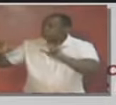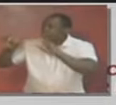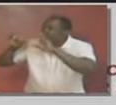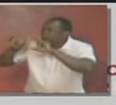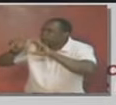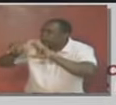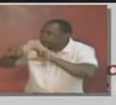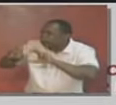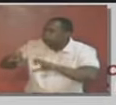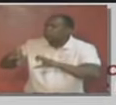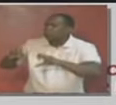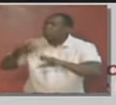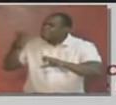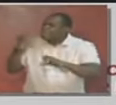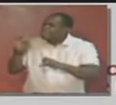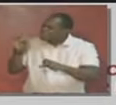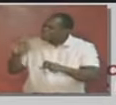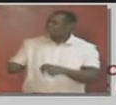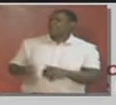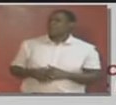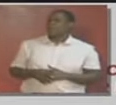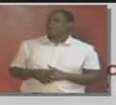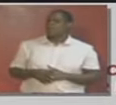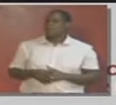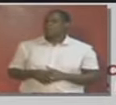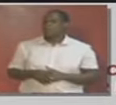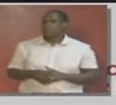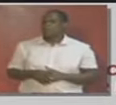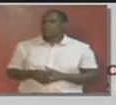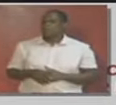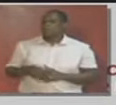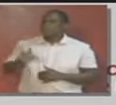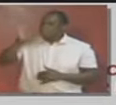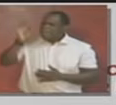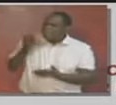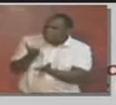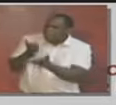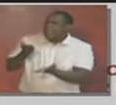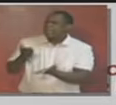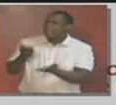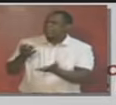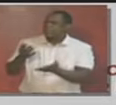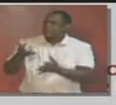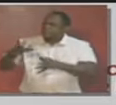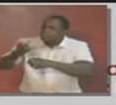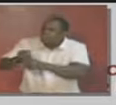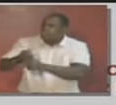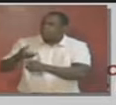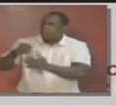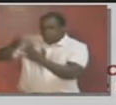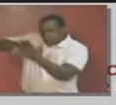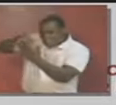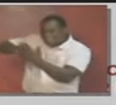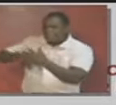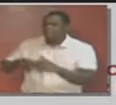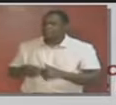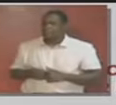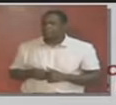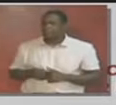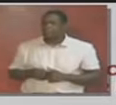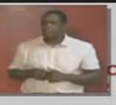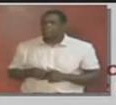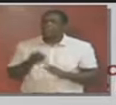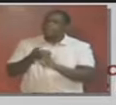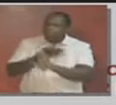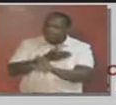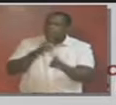Union CDC website, and look for the actual summaries that they would provide on the scientific